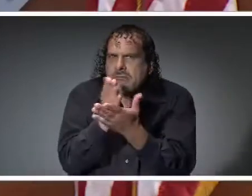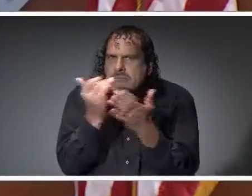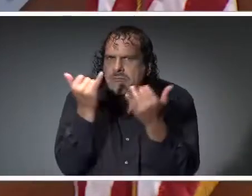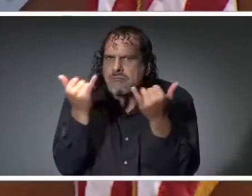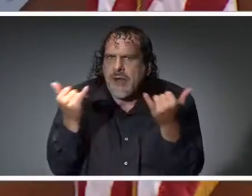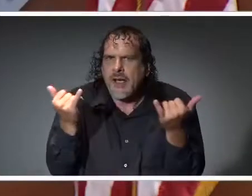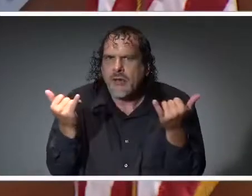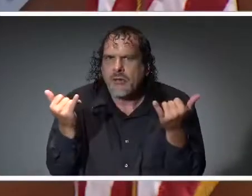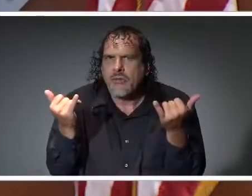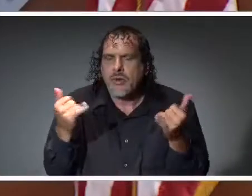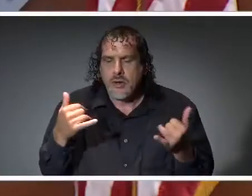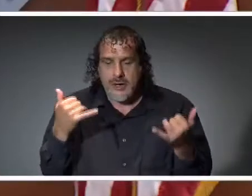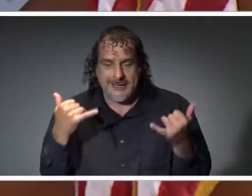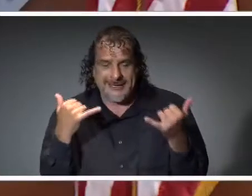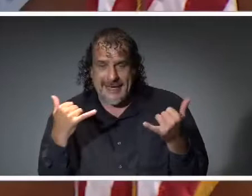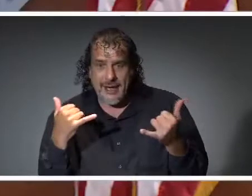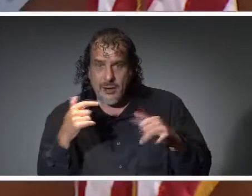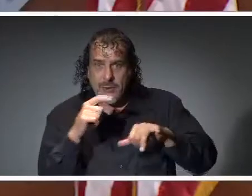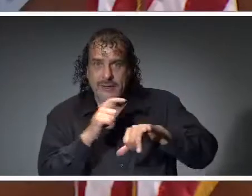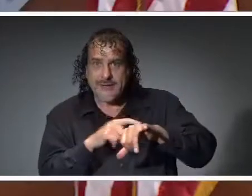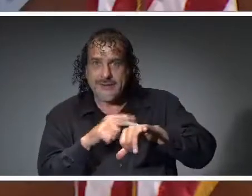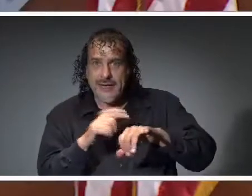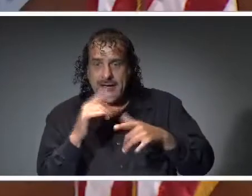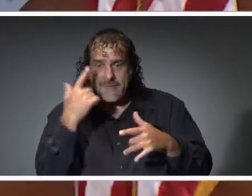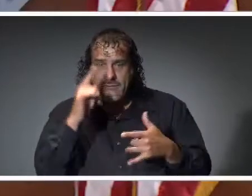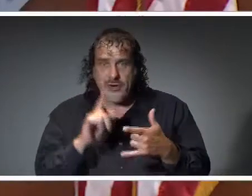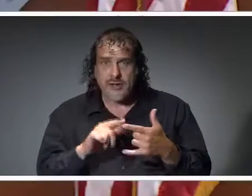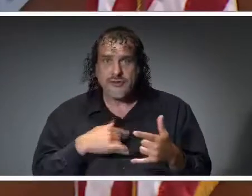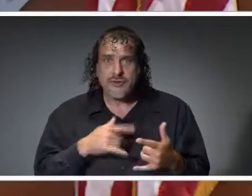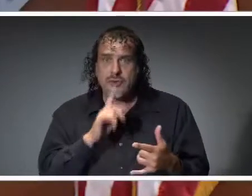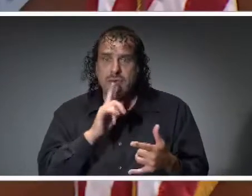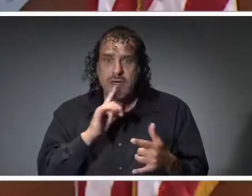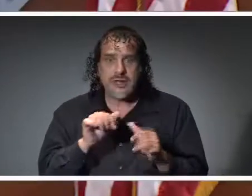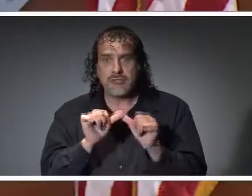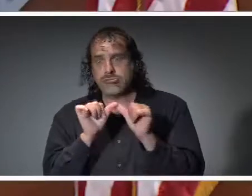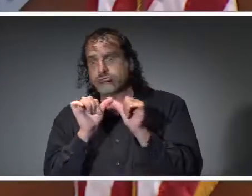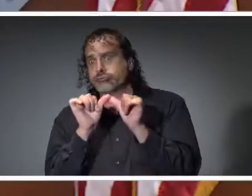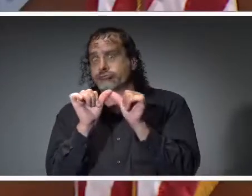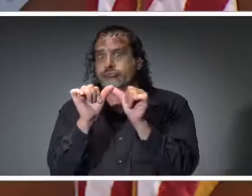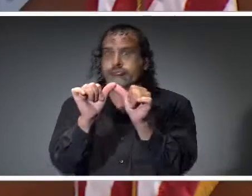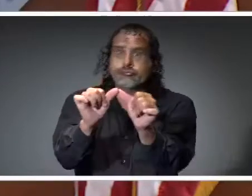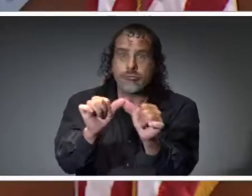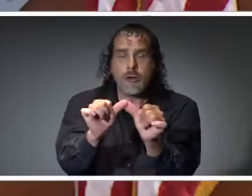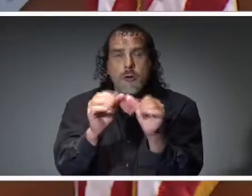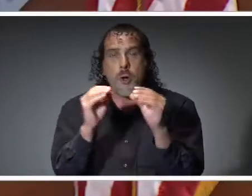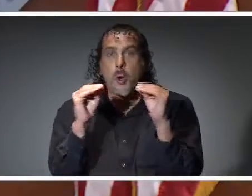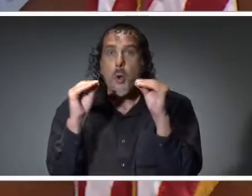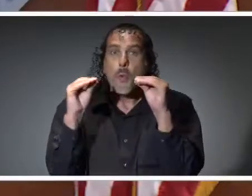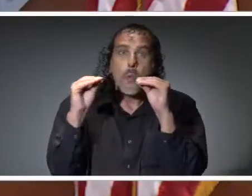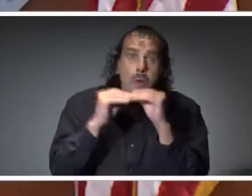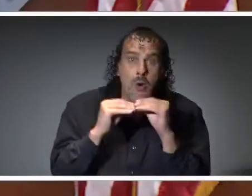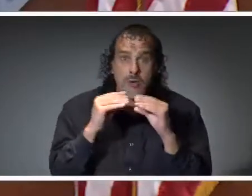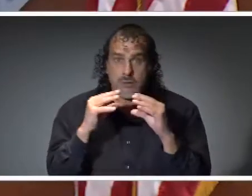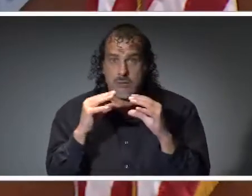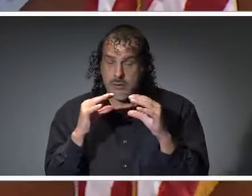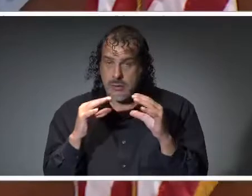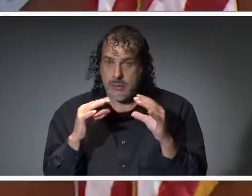Now is really the time to put our foot to the floor and make sure we continue